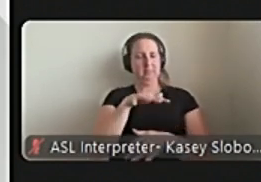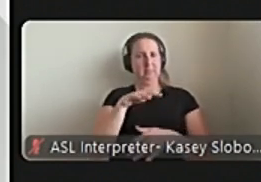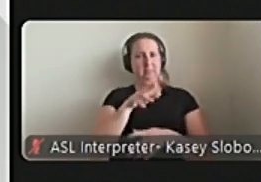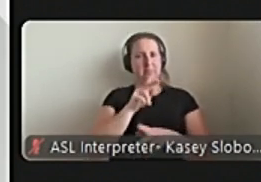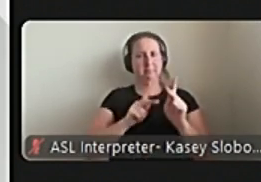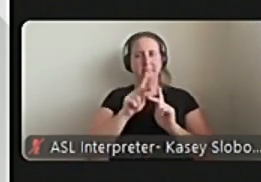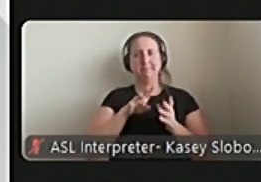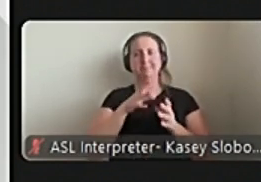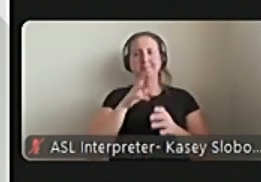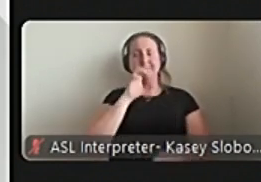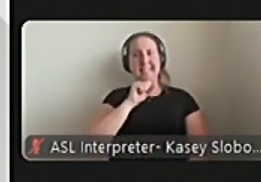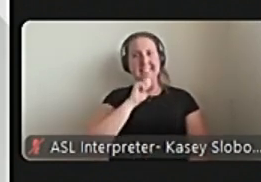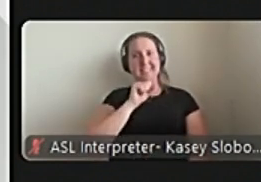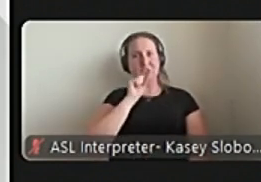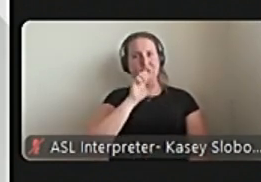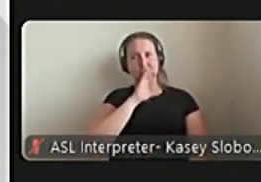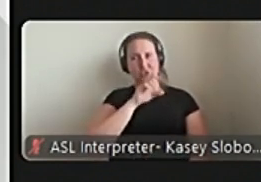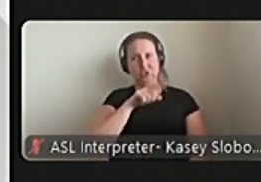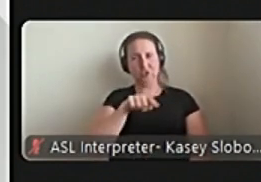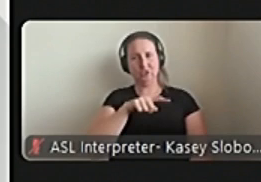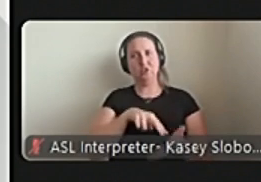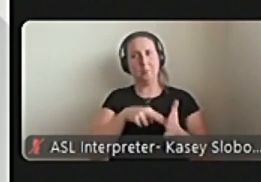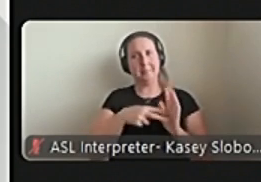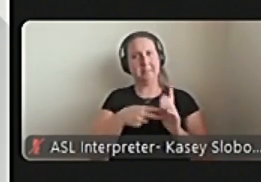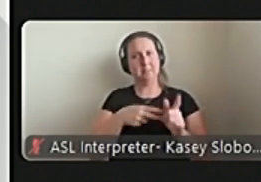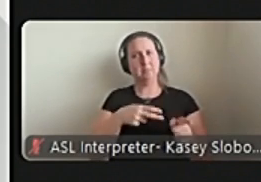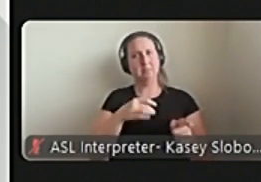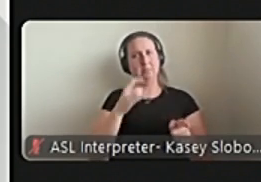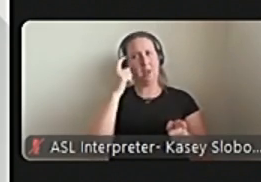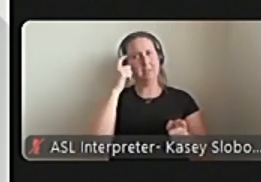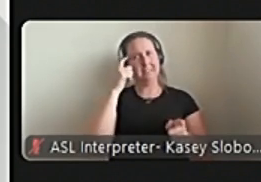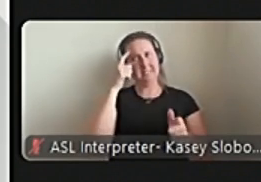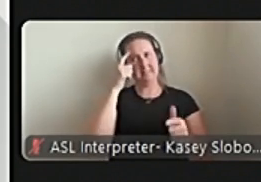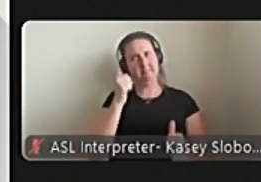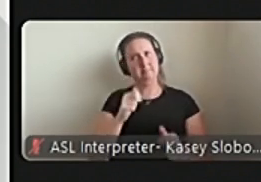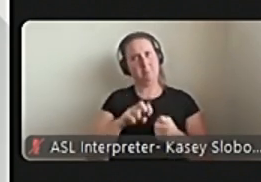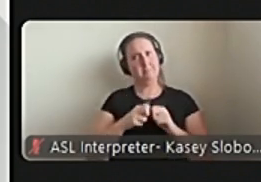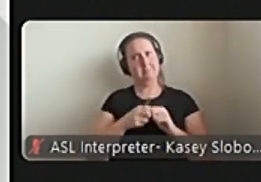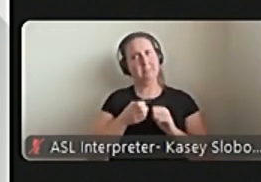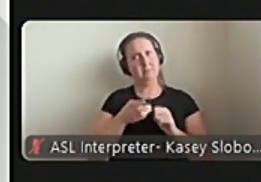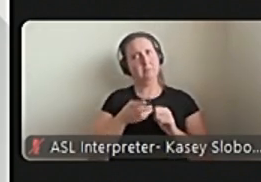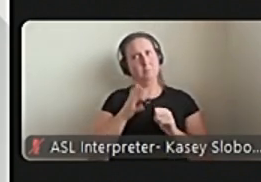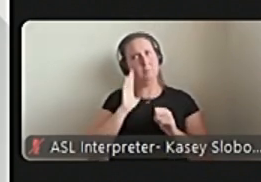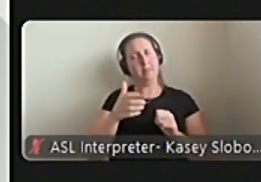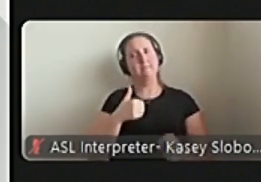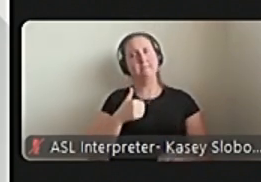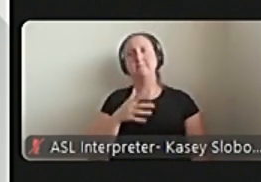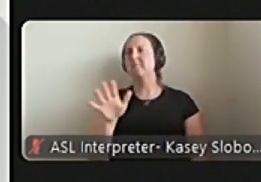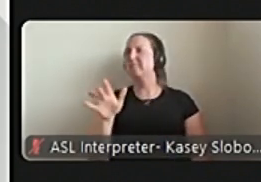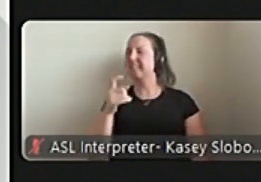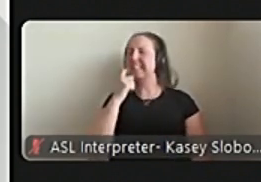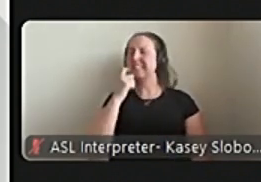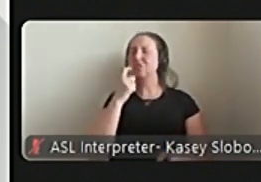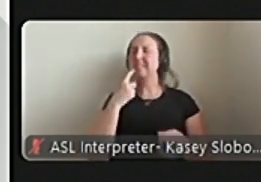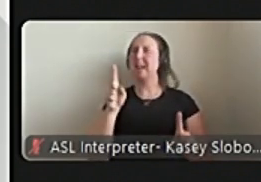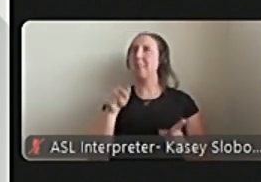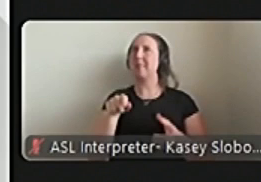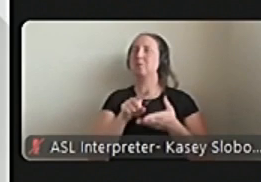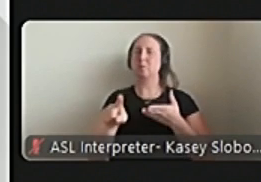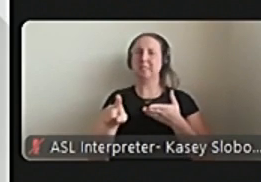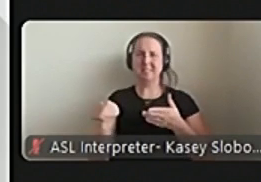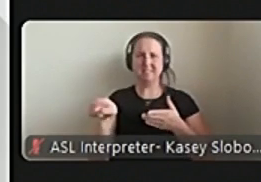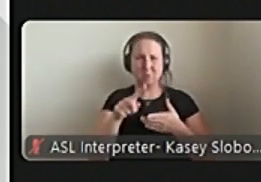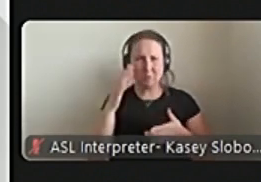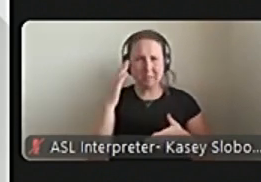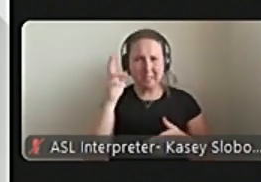are going to be there. They just announced something, but did anybody else hear what it was? Just in the news this week, they announced a new